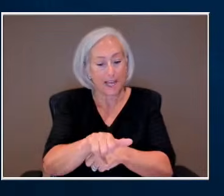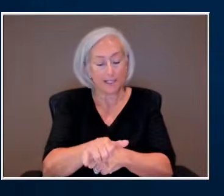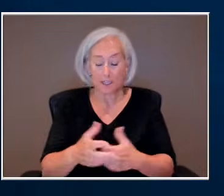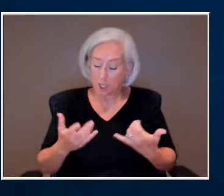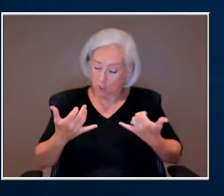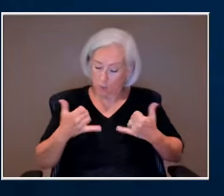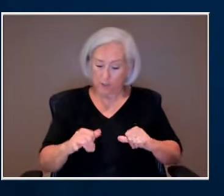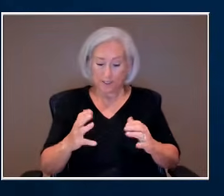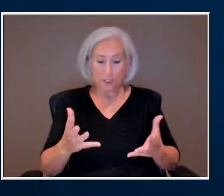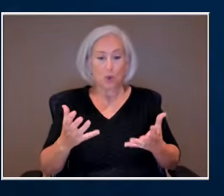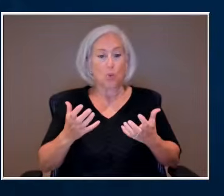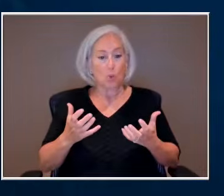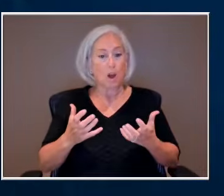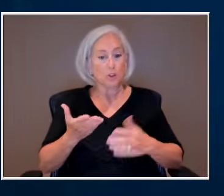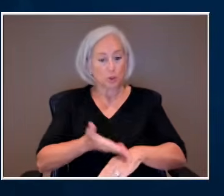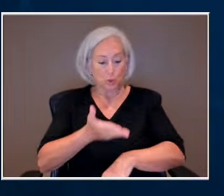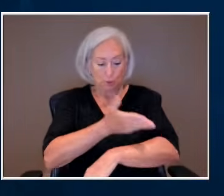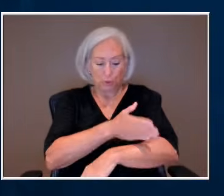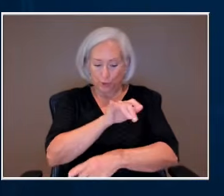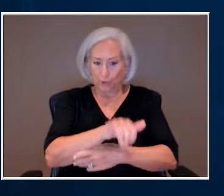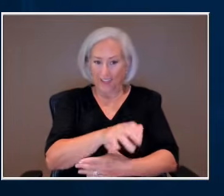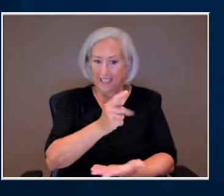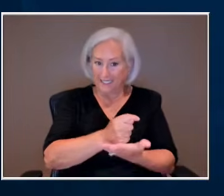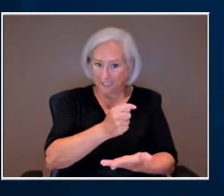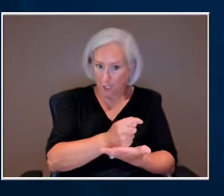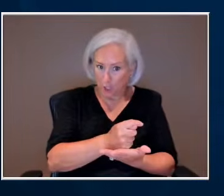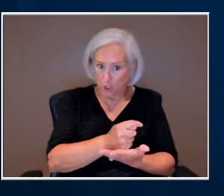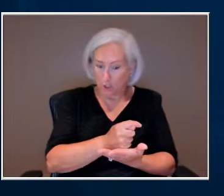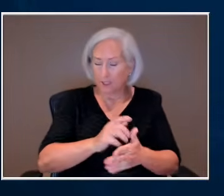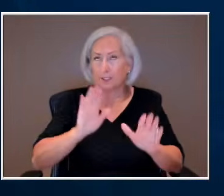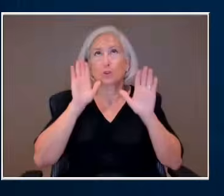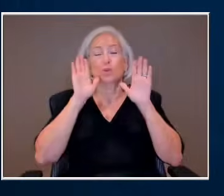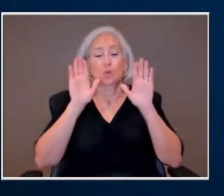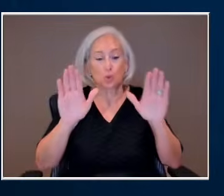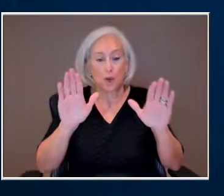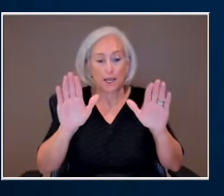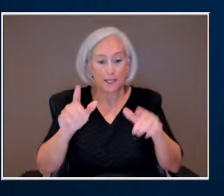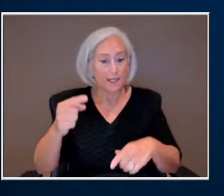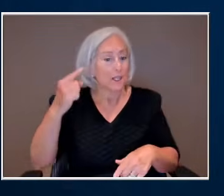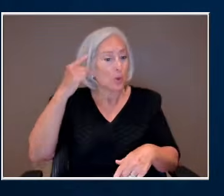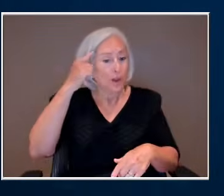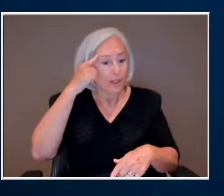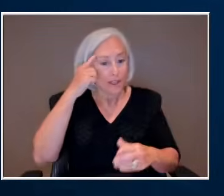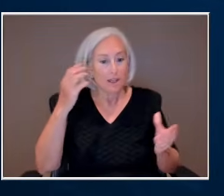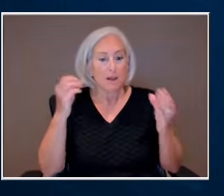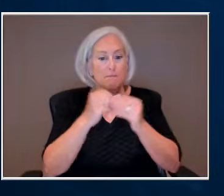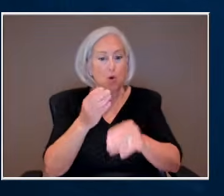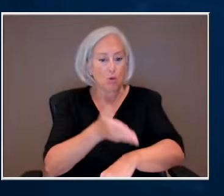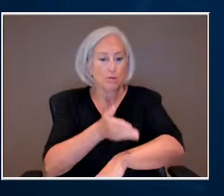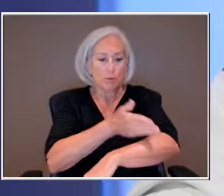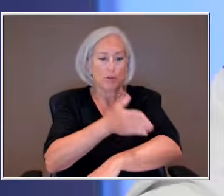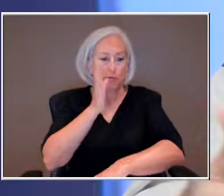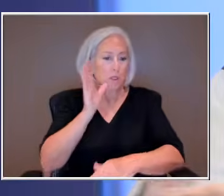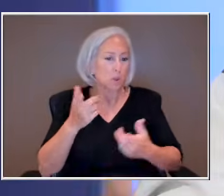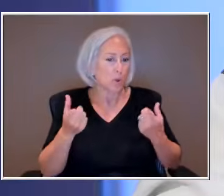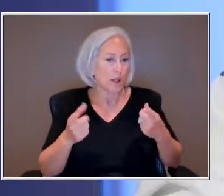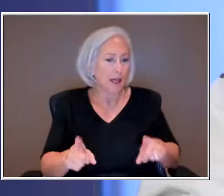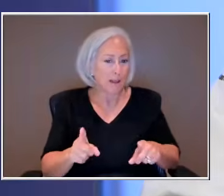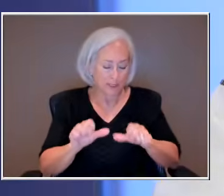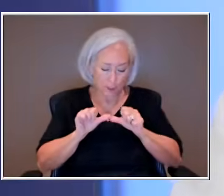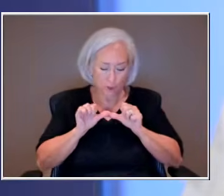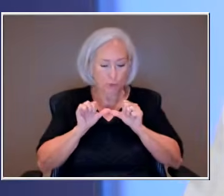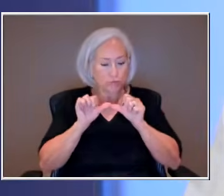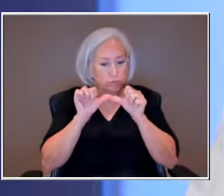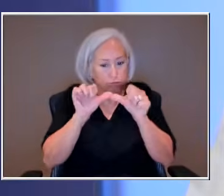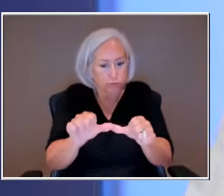great technology, and we think that there's going to be a lot of improvement in the CAR-T cell and keeping it longer to stay in the body and the way that